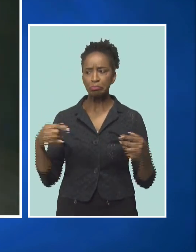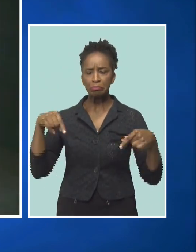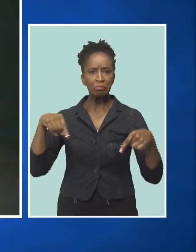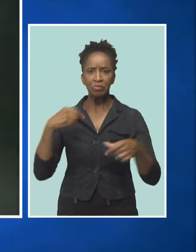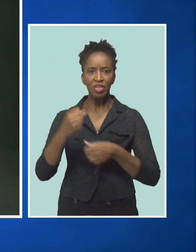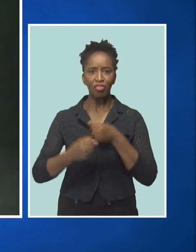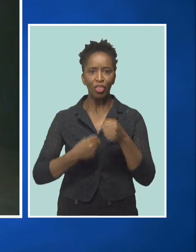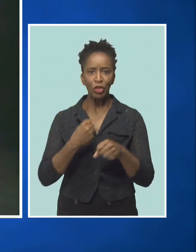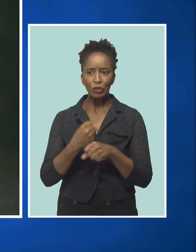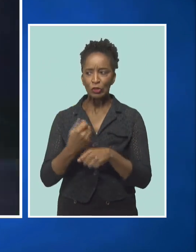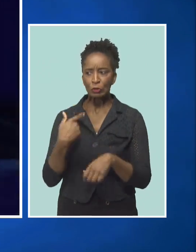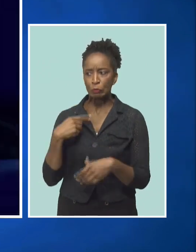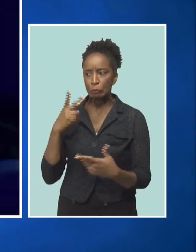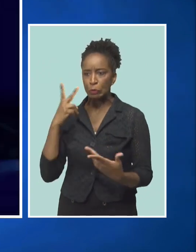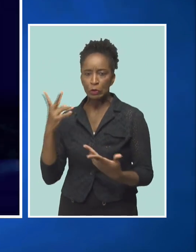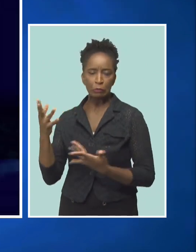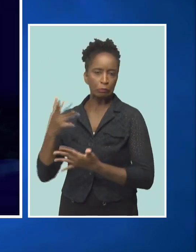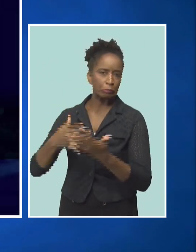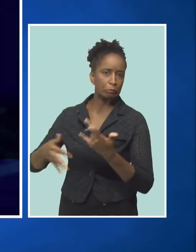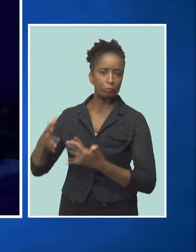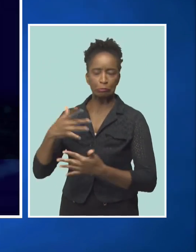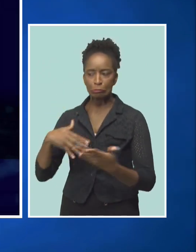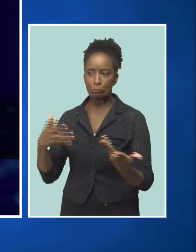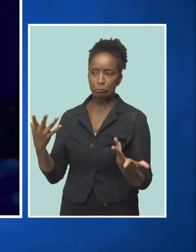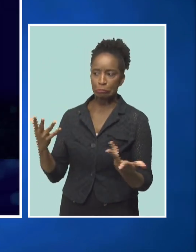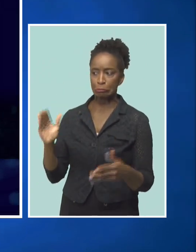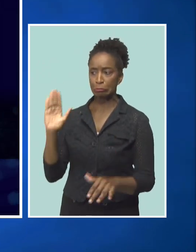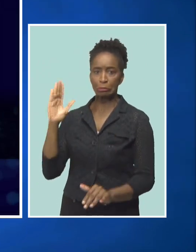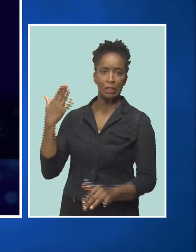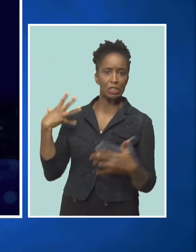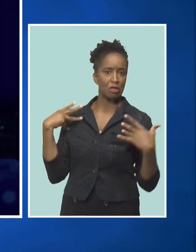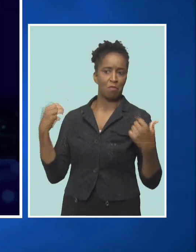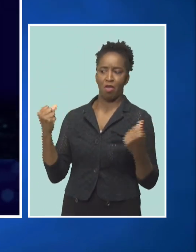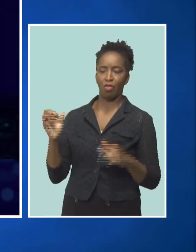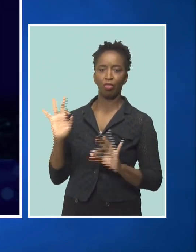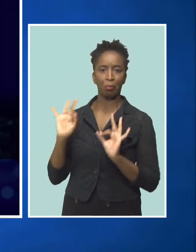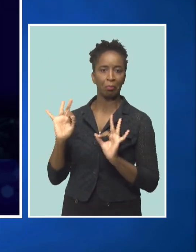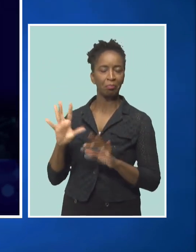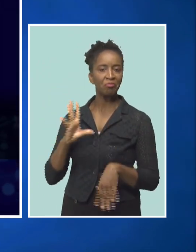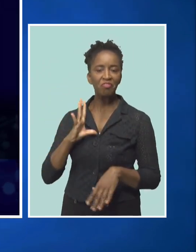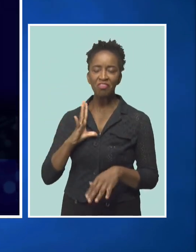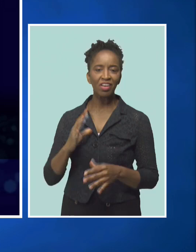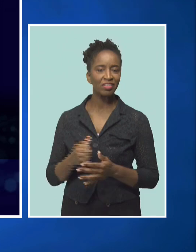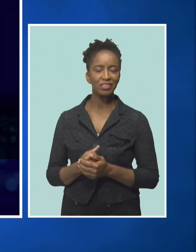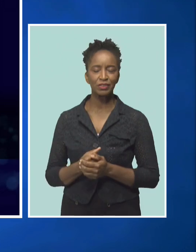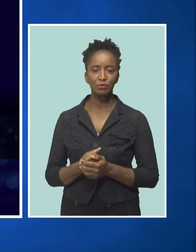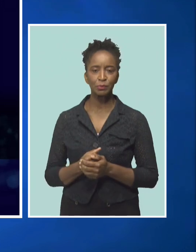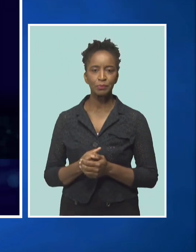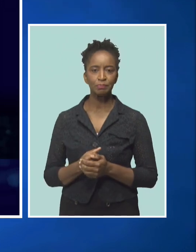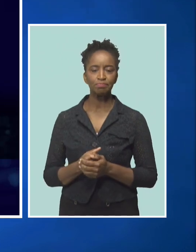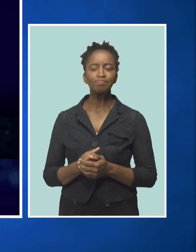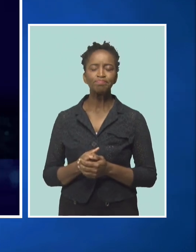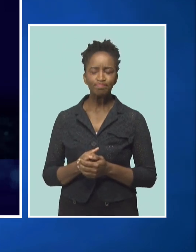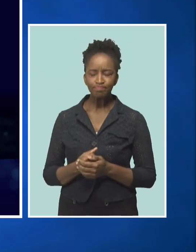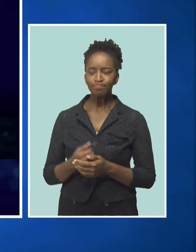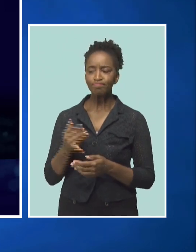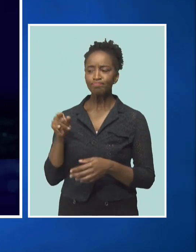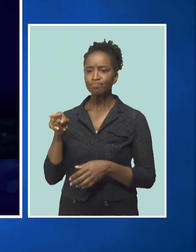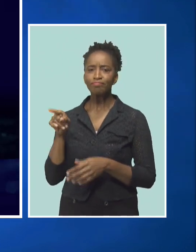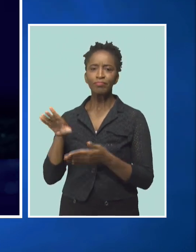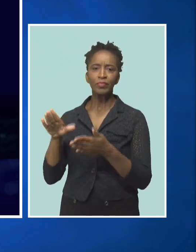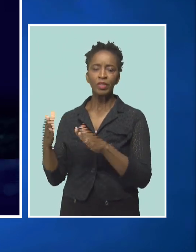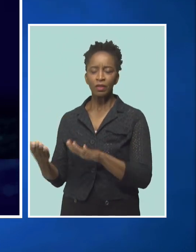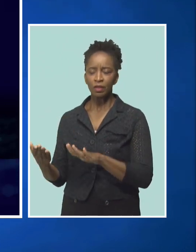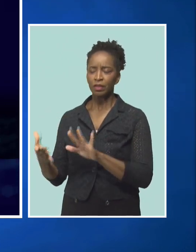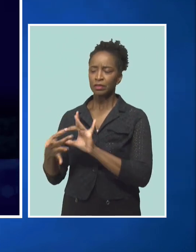looking in absolutely fine form, and as I said, it's a great loss for the Cave Hill